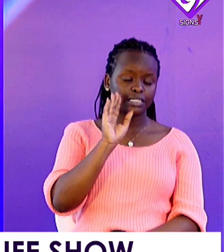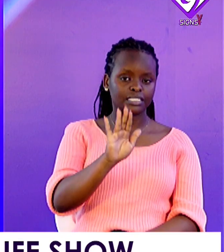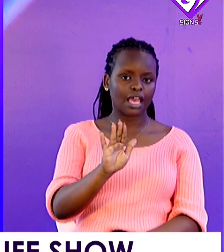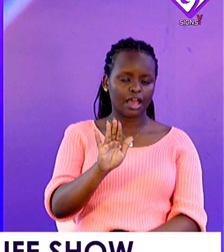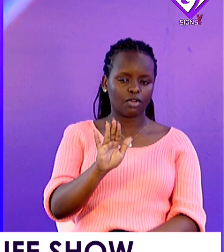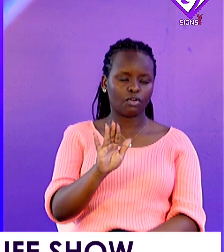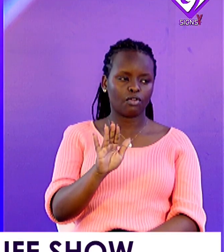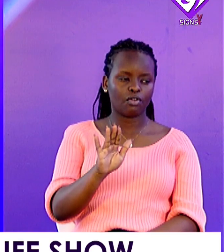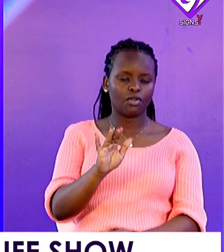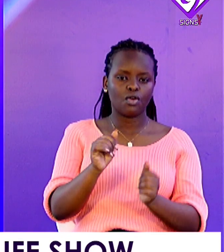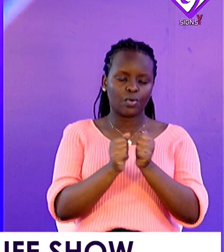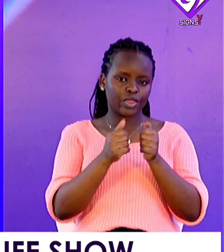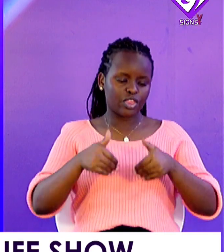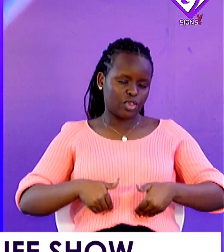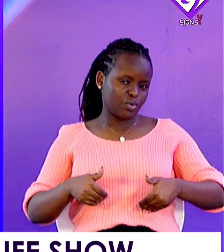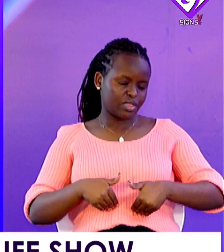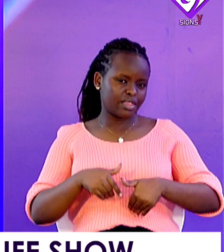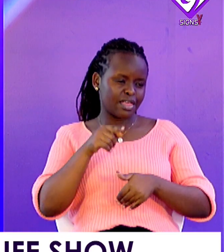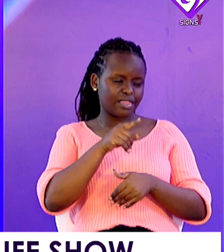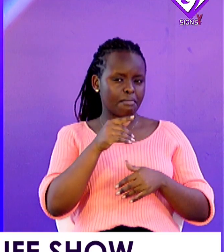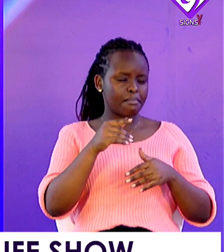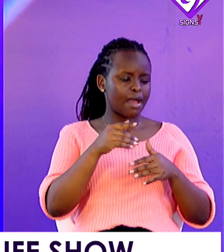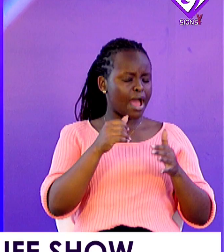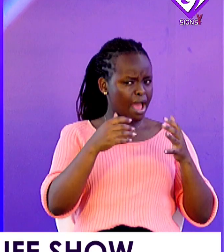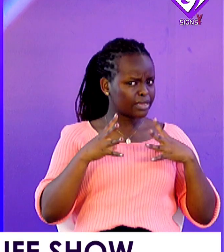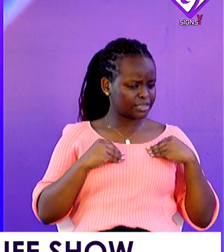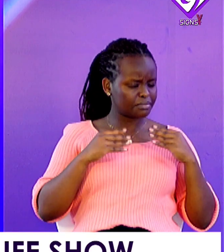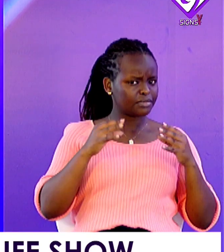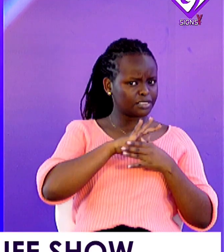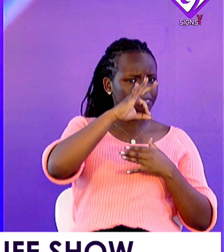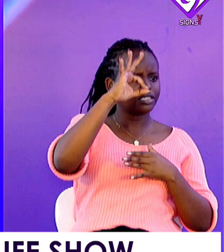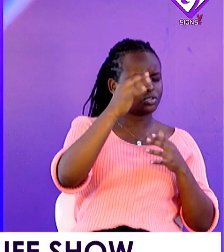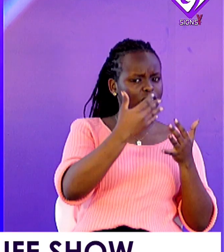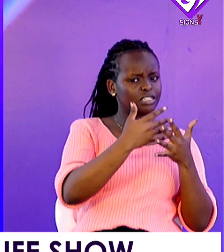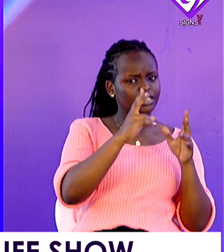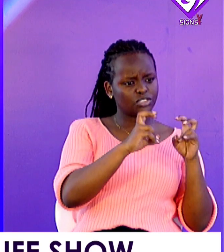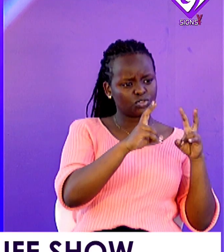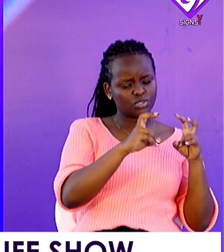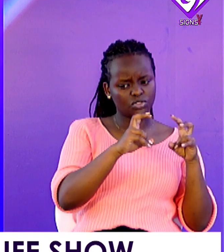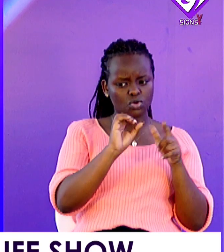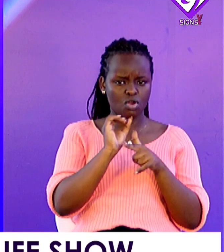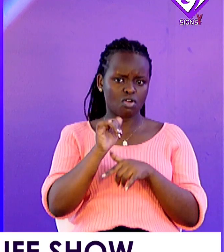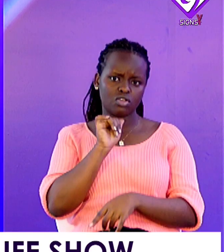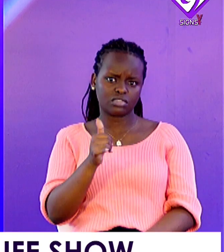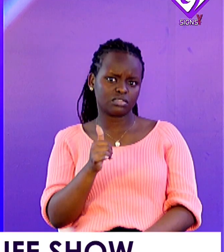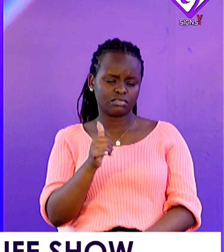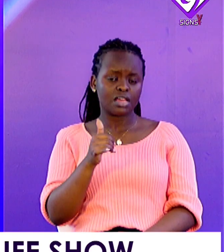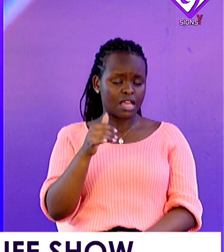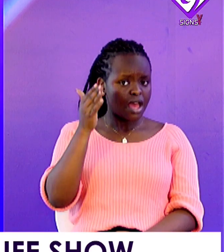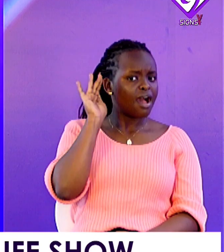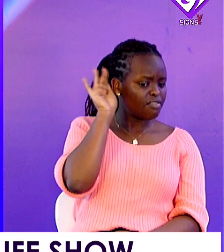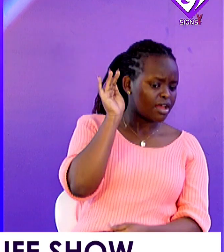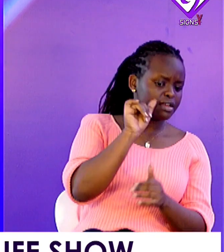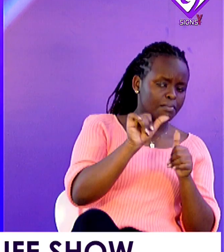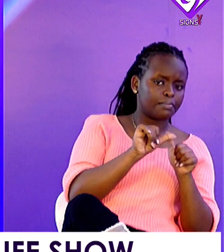pro-spiritual issues or are they anti-spiritual issues? Because I've heard you're a counselor, especially of the youth,